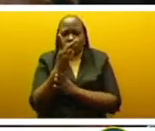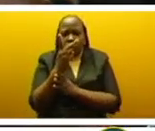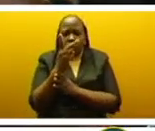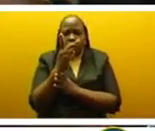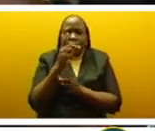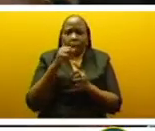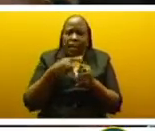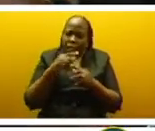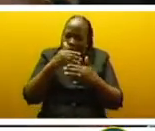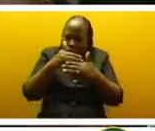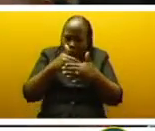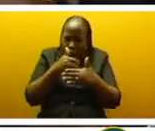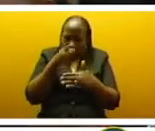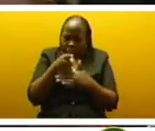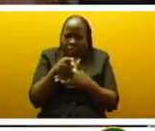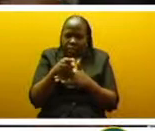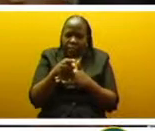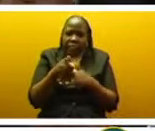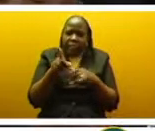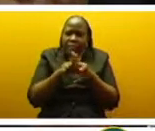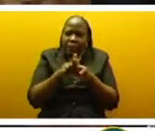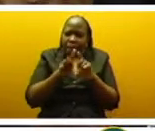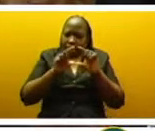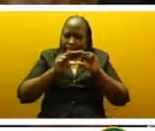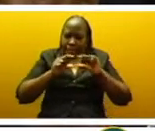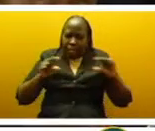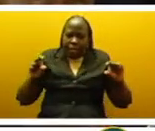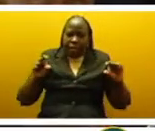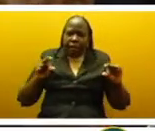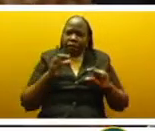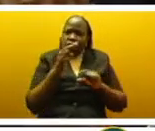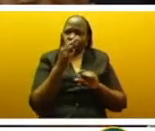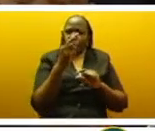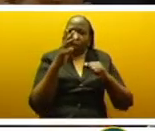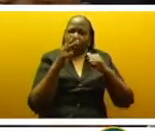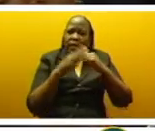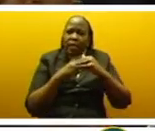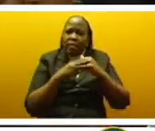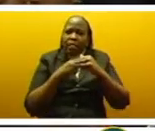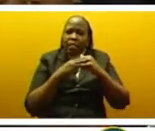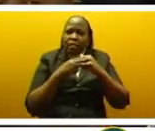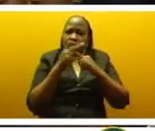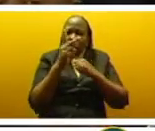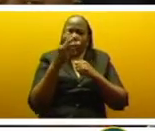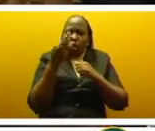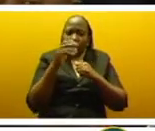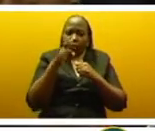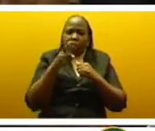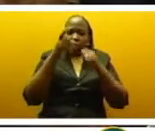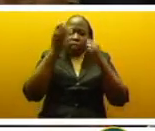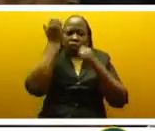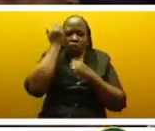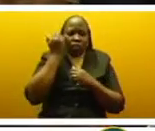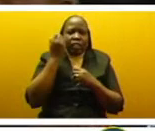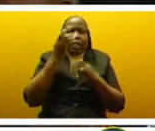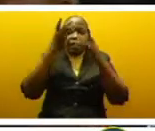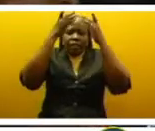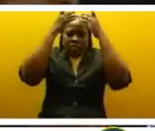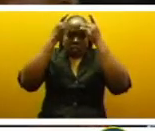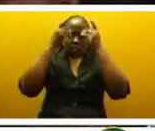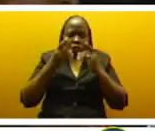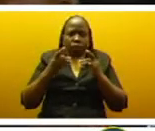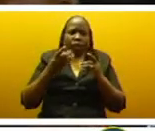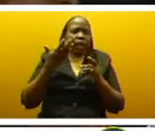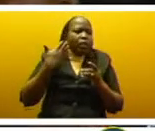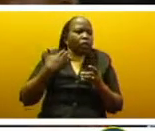at 287, please look at paragraph 292 of this court's decision. I don't want to repeat it,